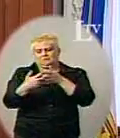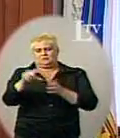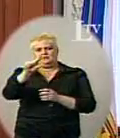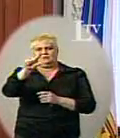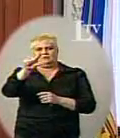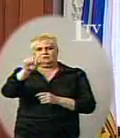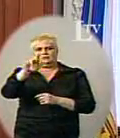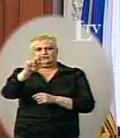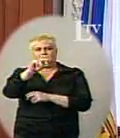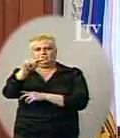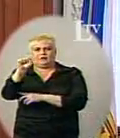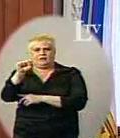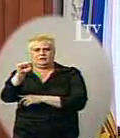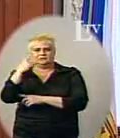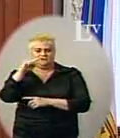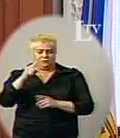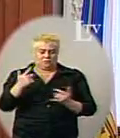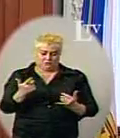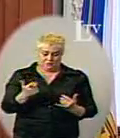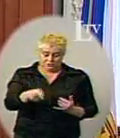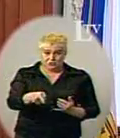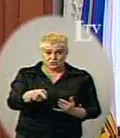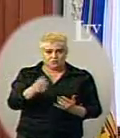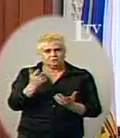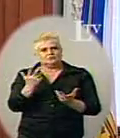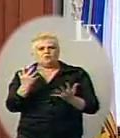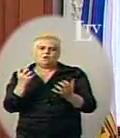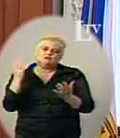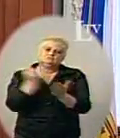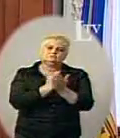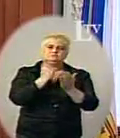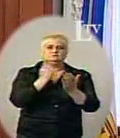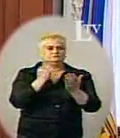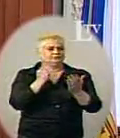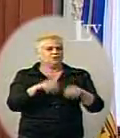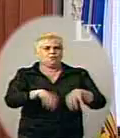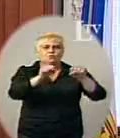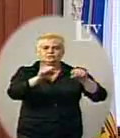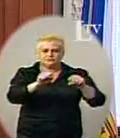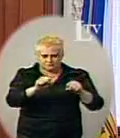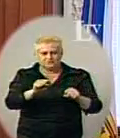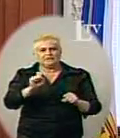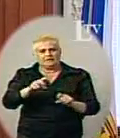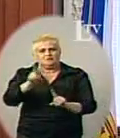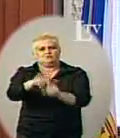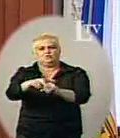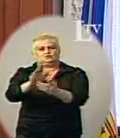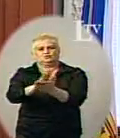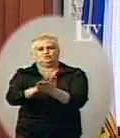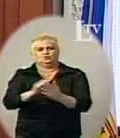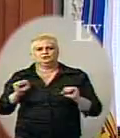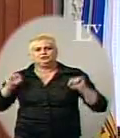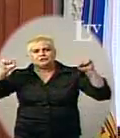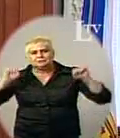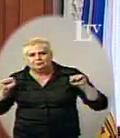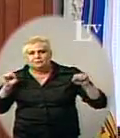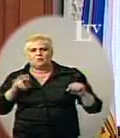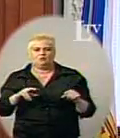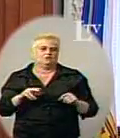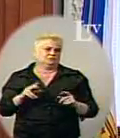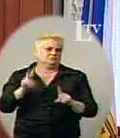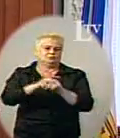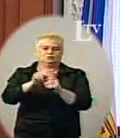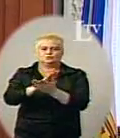community use of schools. This program will enable more people to use school